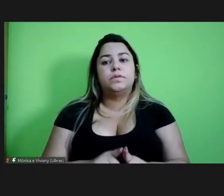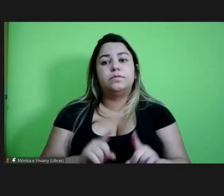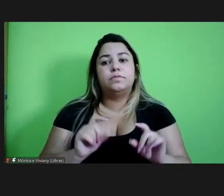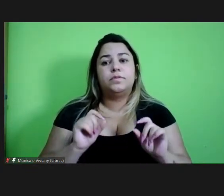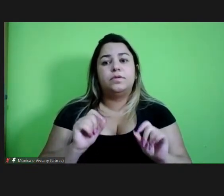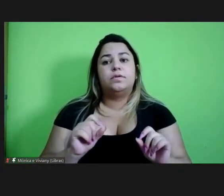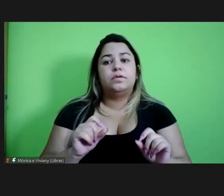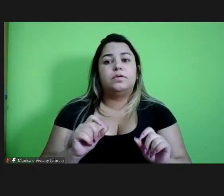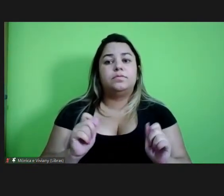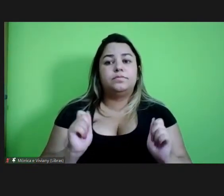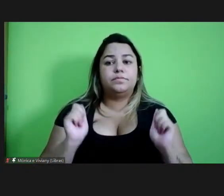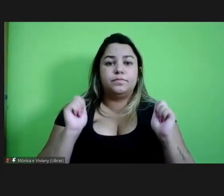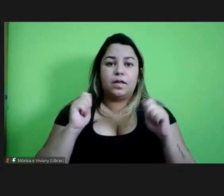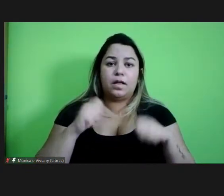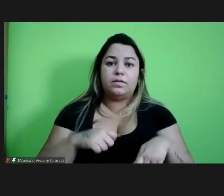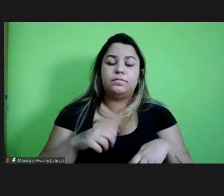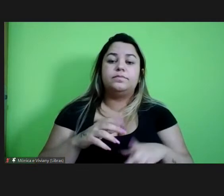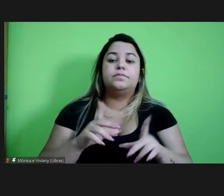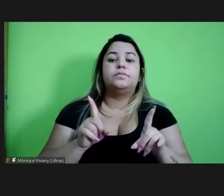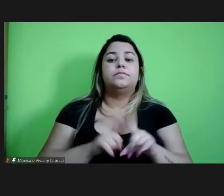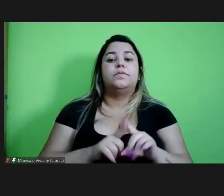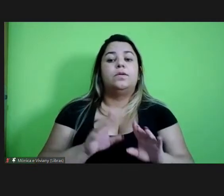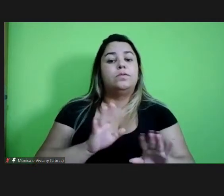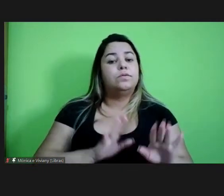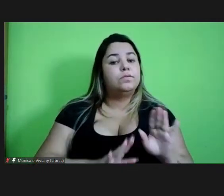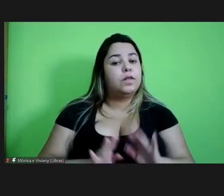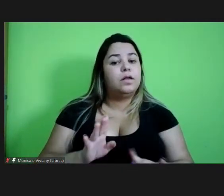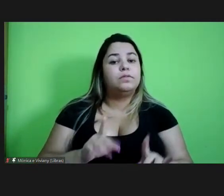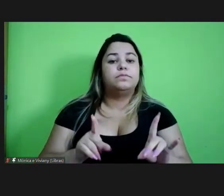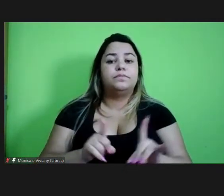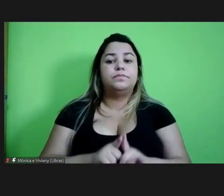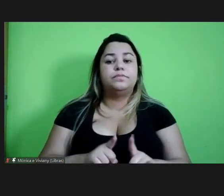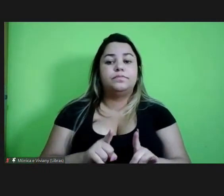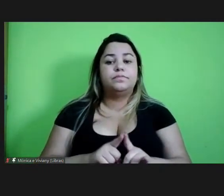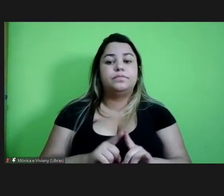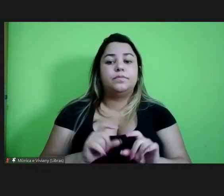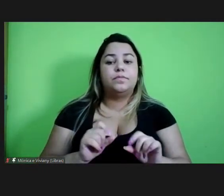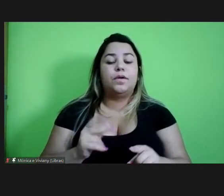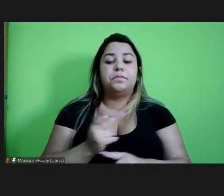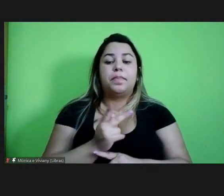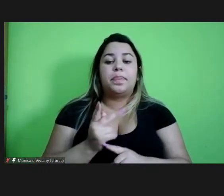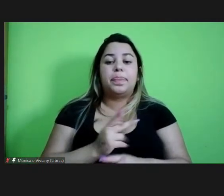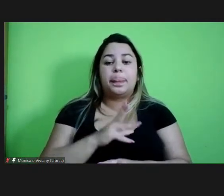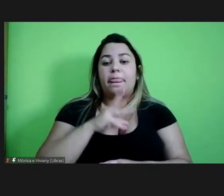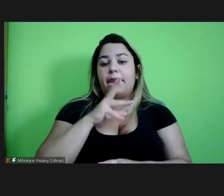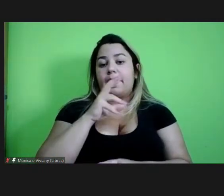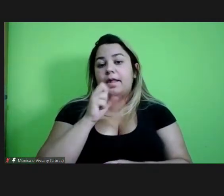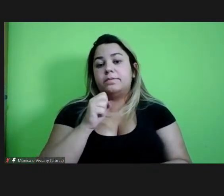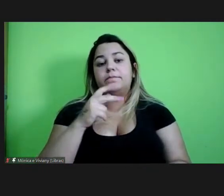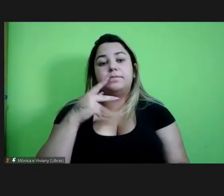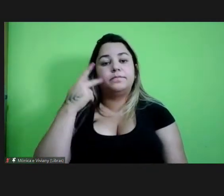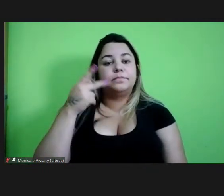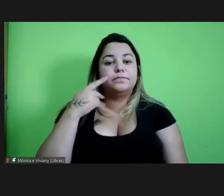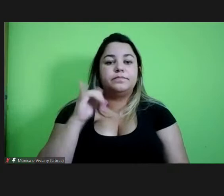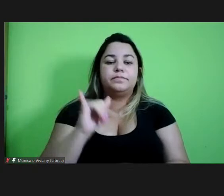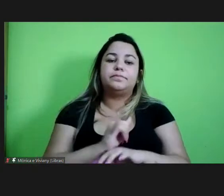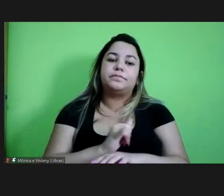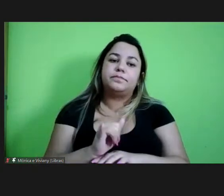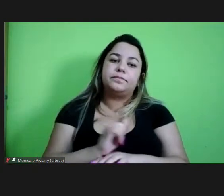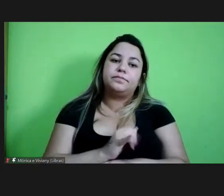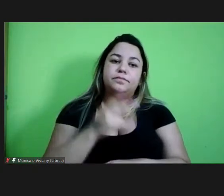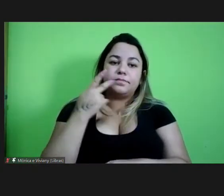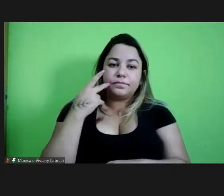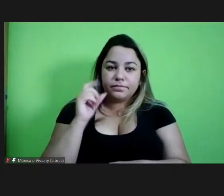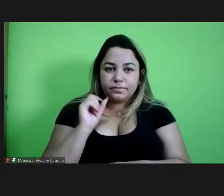the issues from basic necessities of food, which is also something that we look to strengthen the